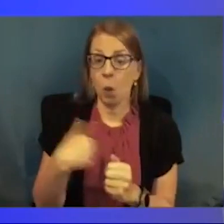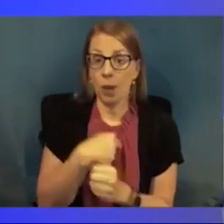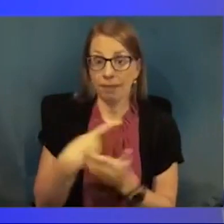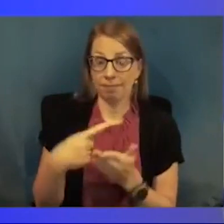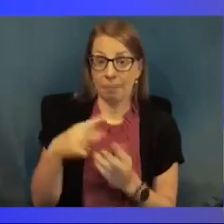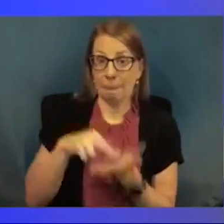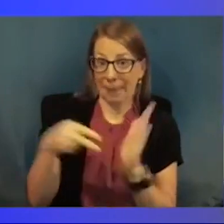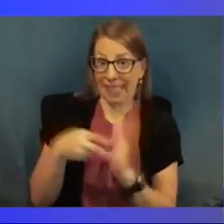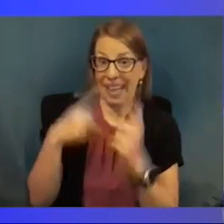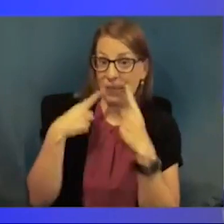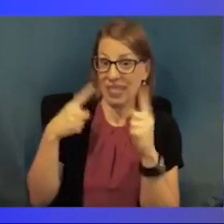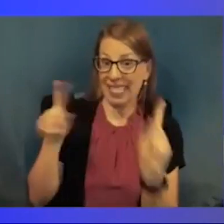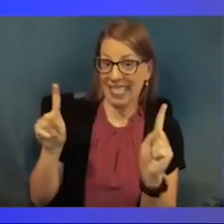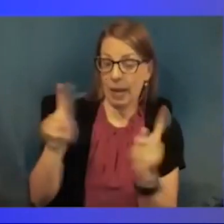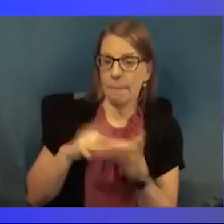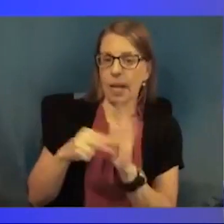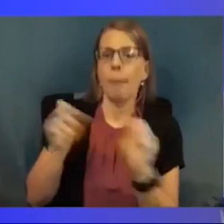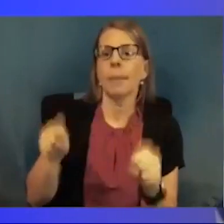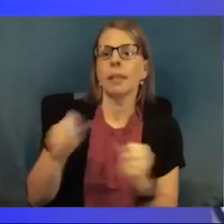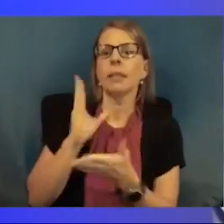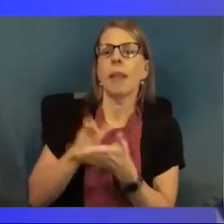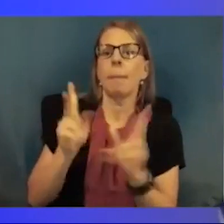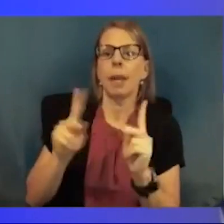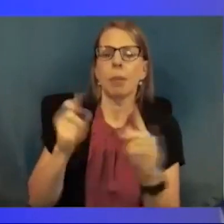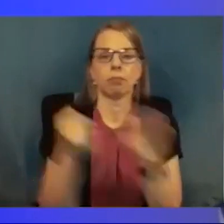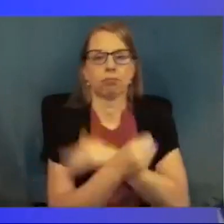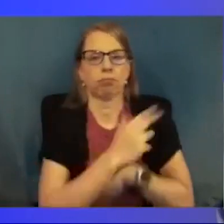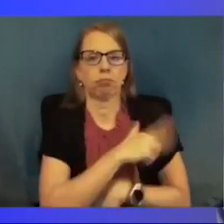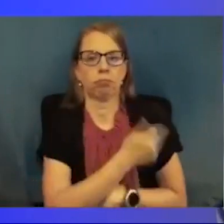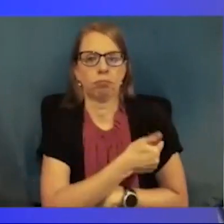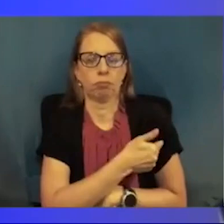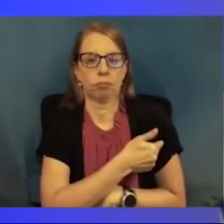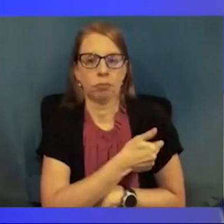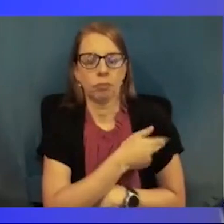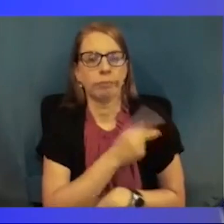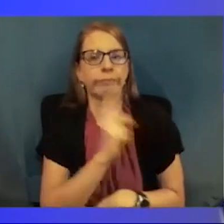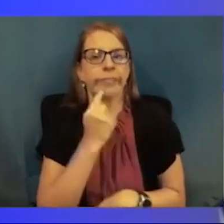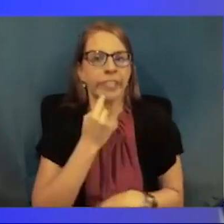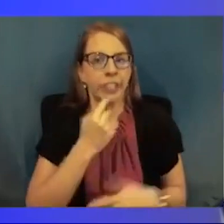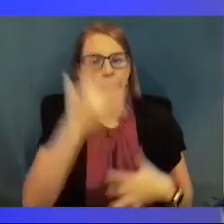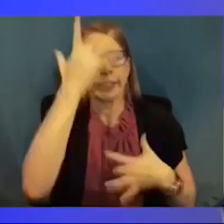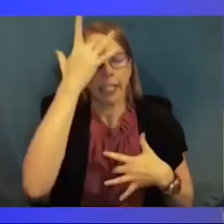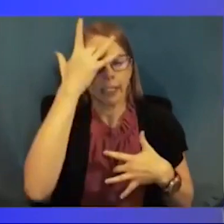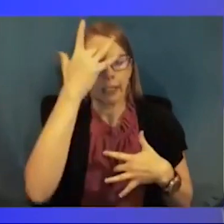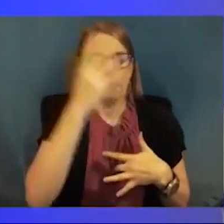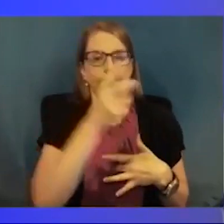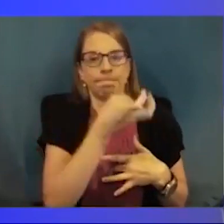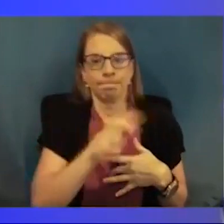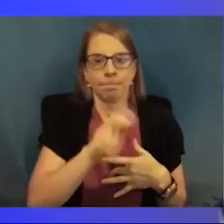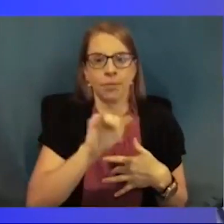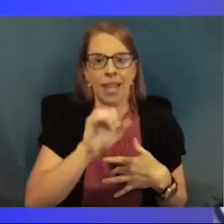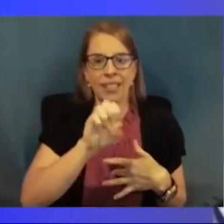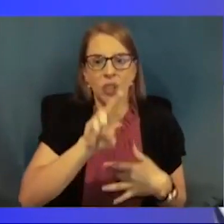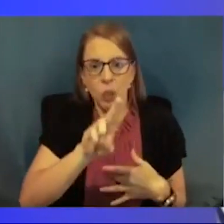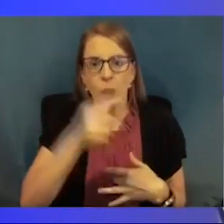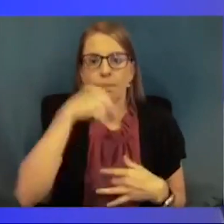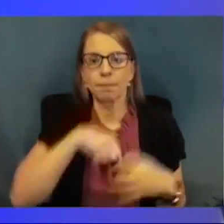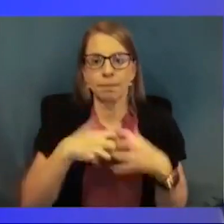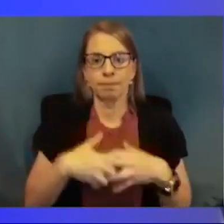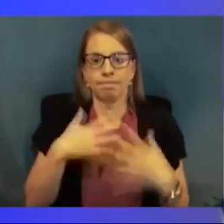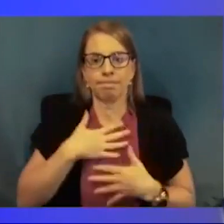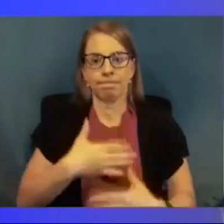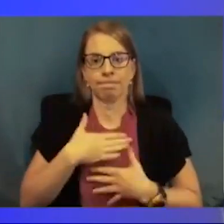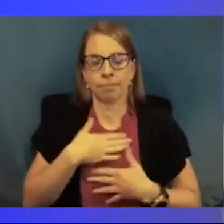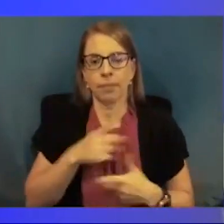ability to stop people from going to the hospital, getting severe disease, going to the ICU, getting on the ventilator, and dying. So that is the